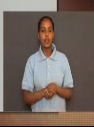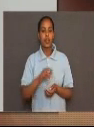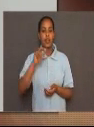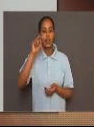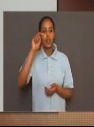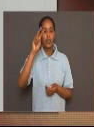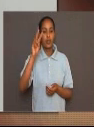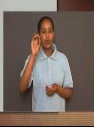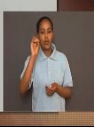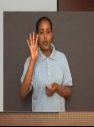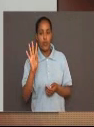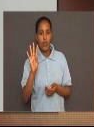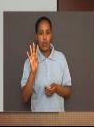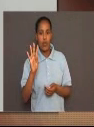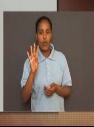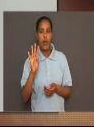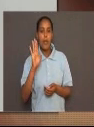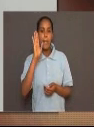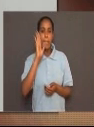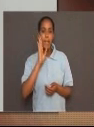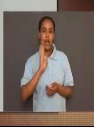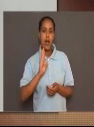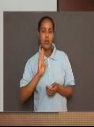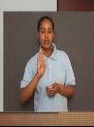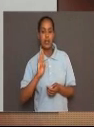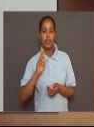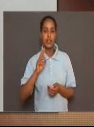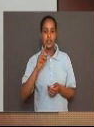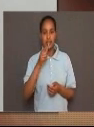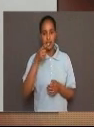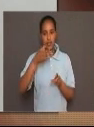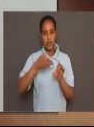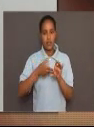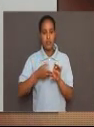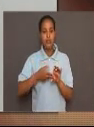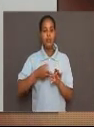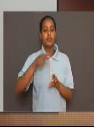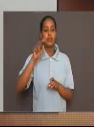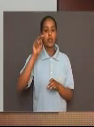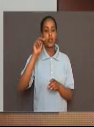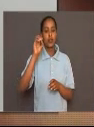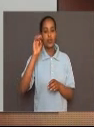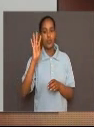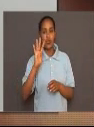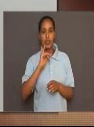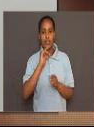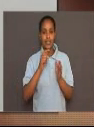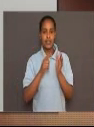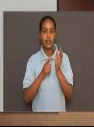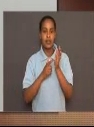Nitrogen dioxide is a brown gas, and dinitrogen tetroxide is clear.